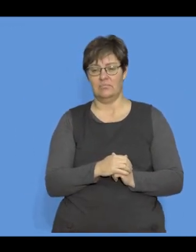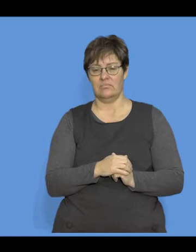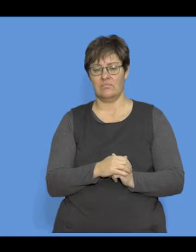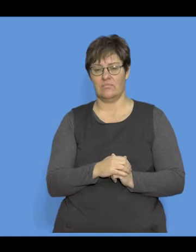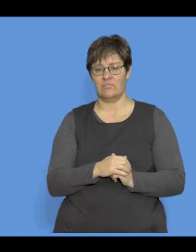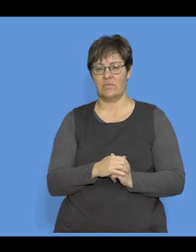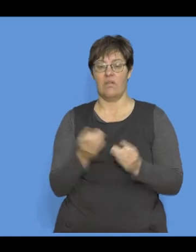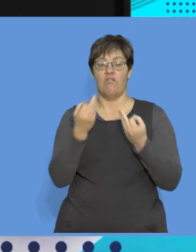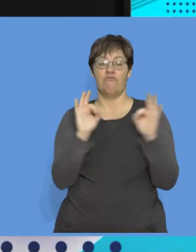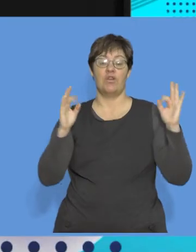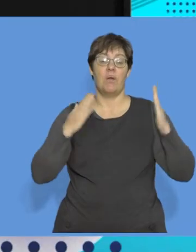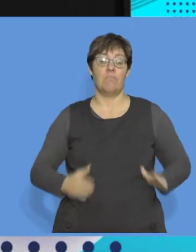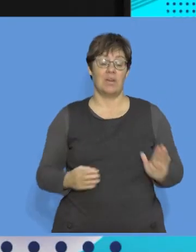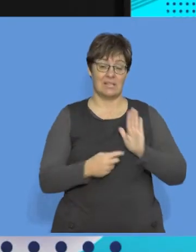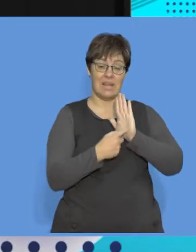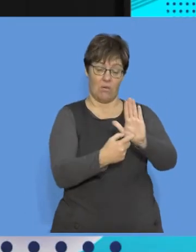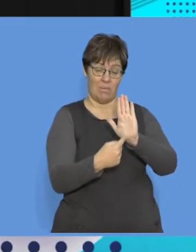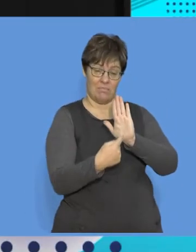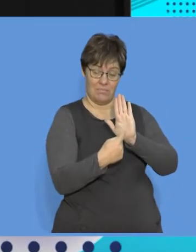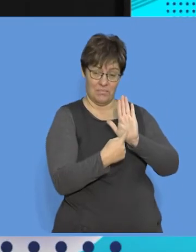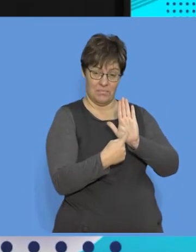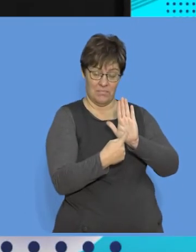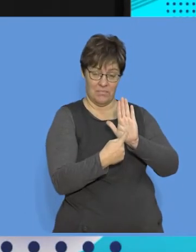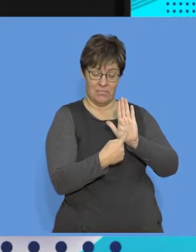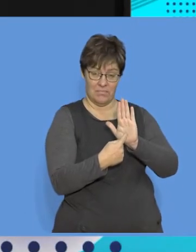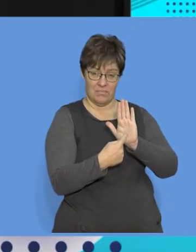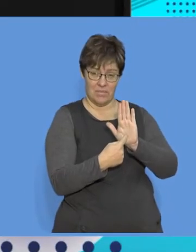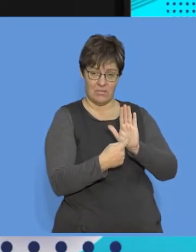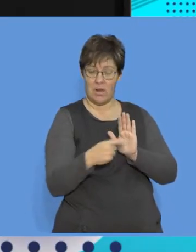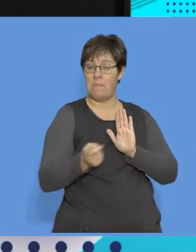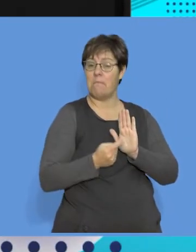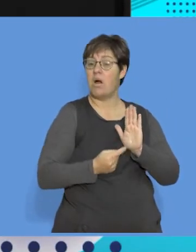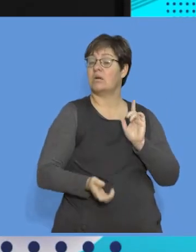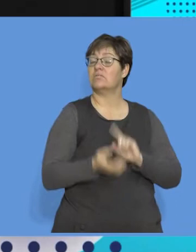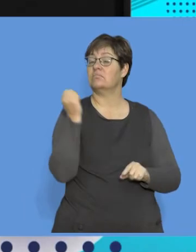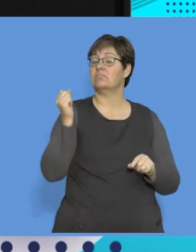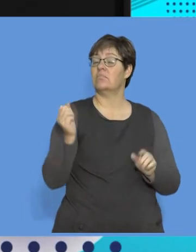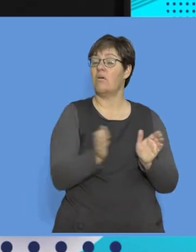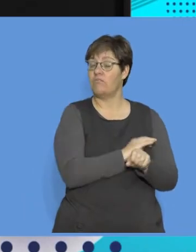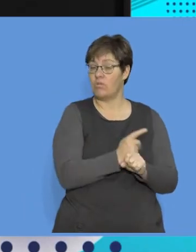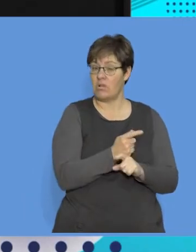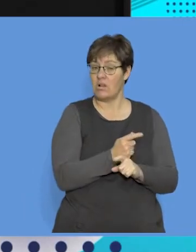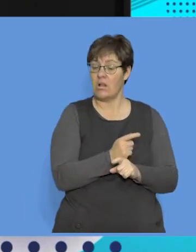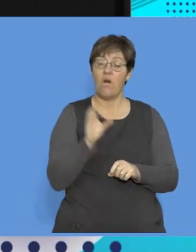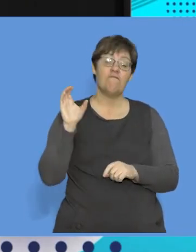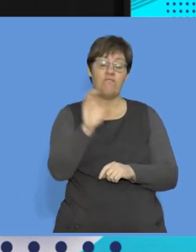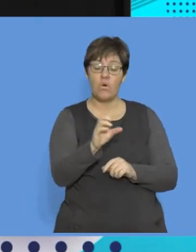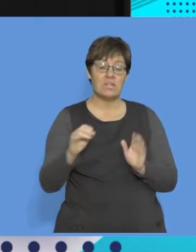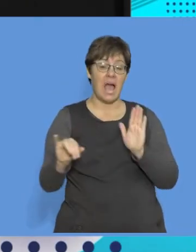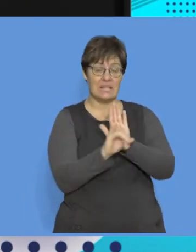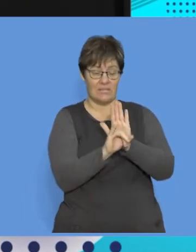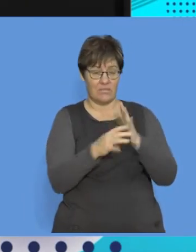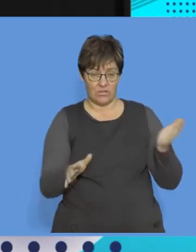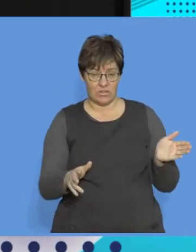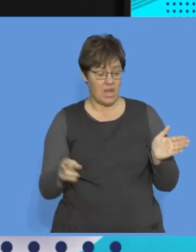free body diagram and you think you're going to get full marks for it, well, you've identified all the forces, but you haven't labeled